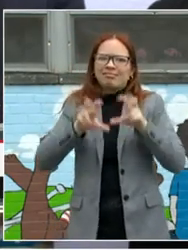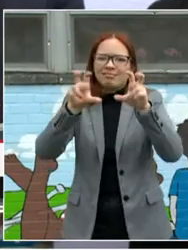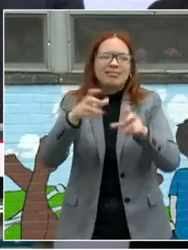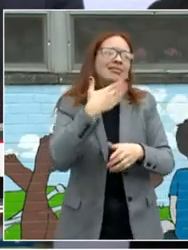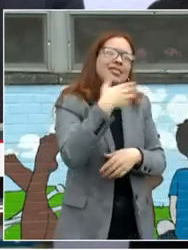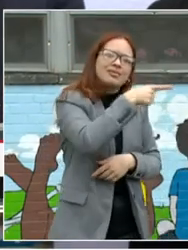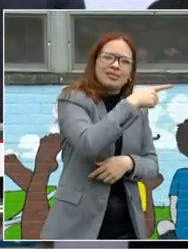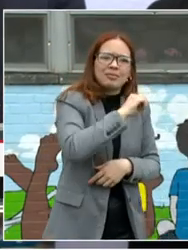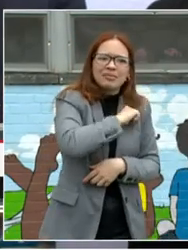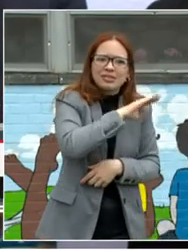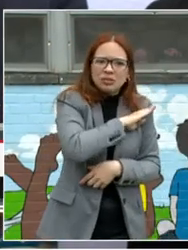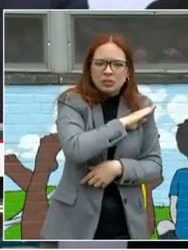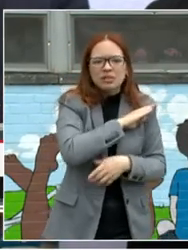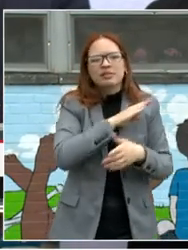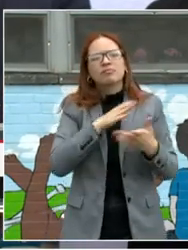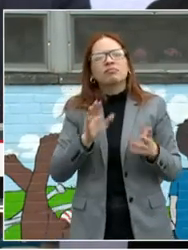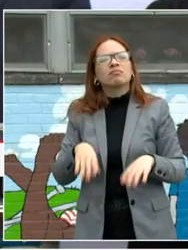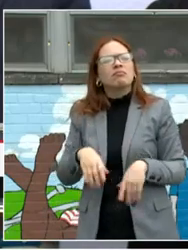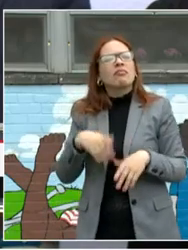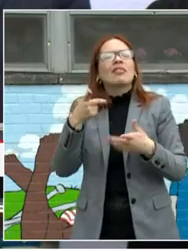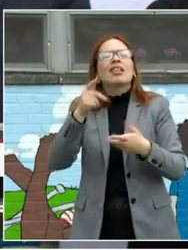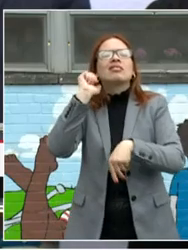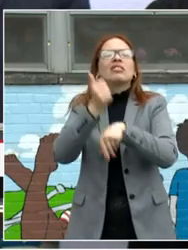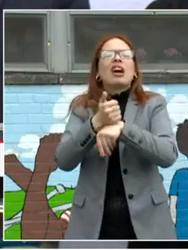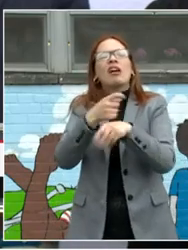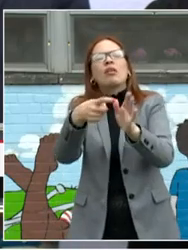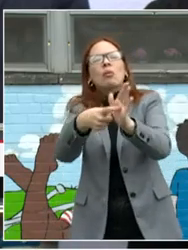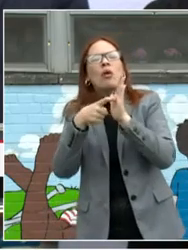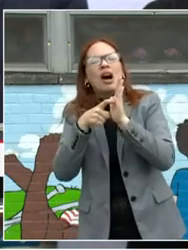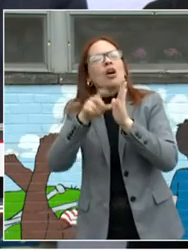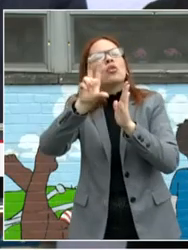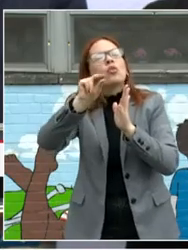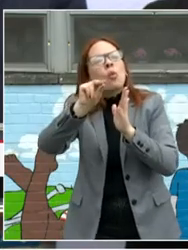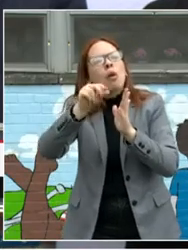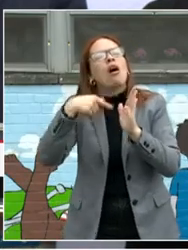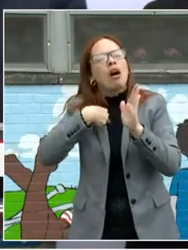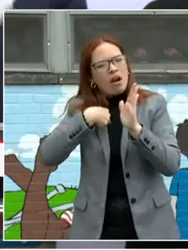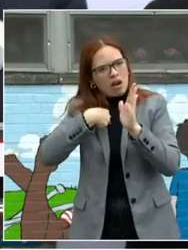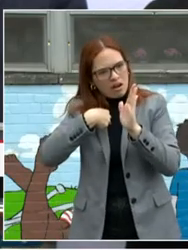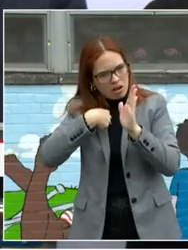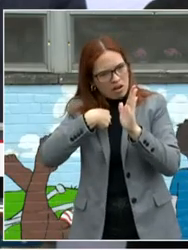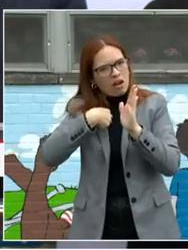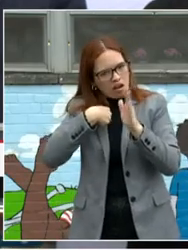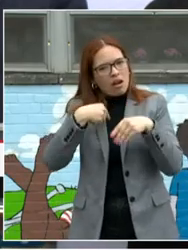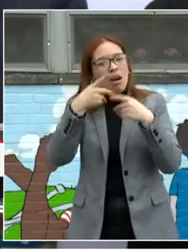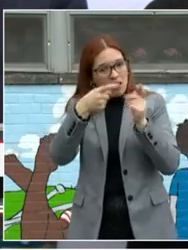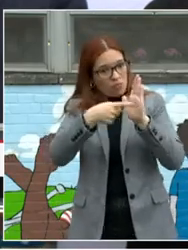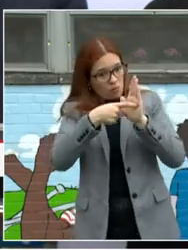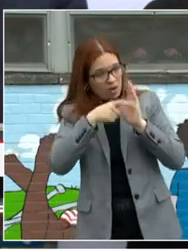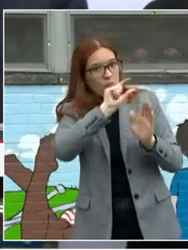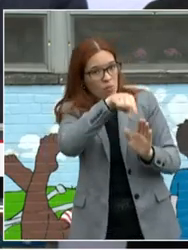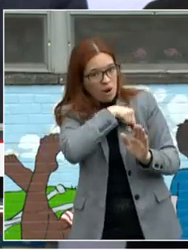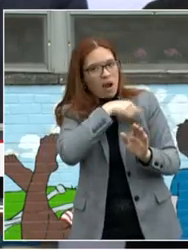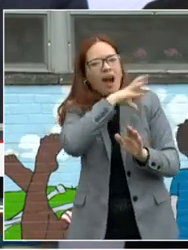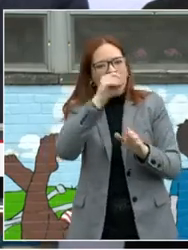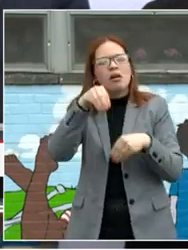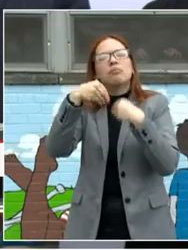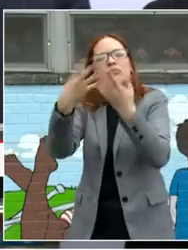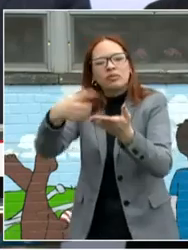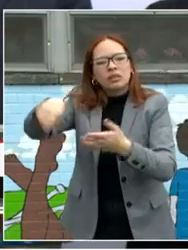just set up a mandate, but we provided significant resources so that individuals could come into compliance with this credential